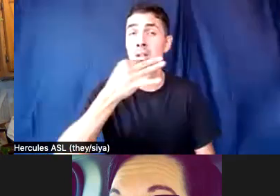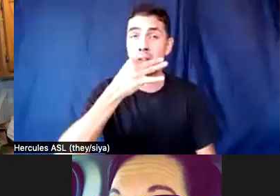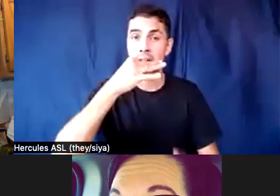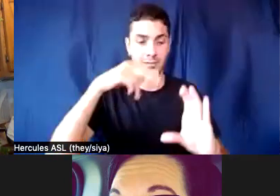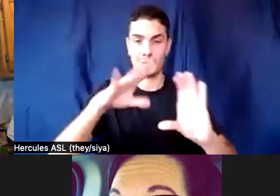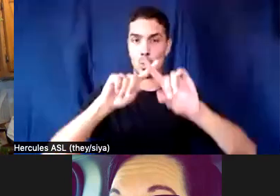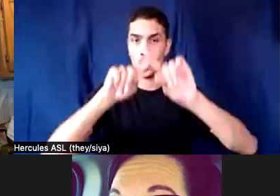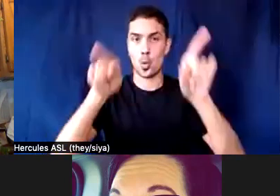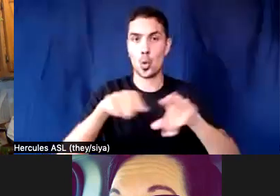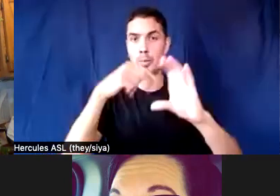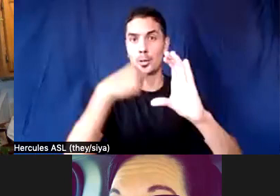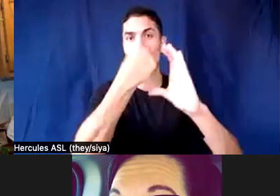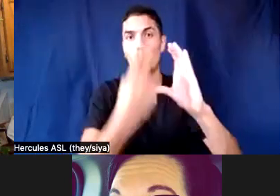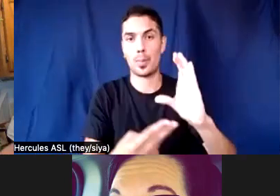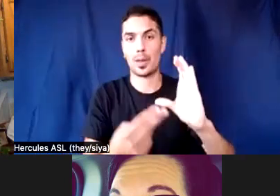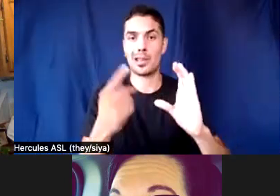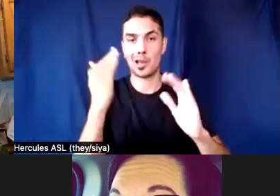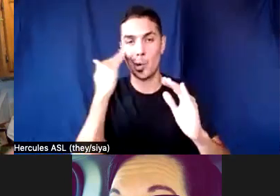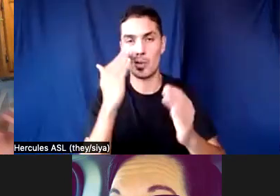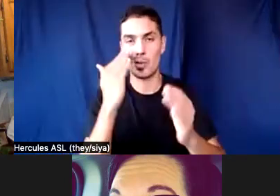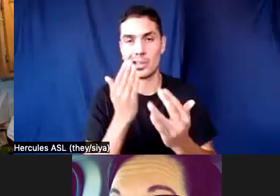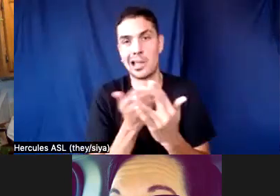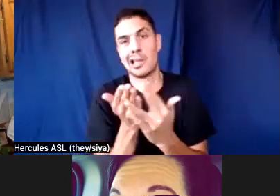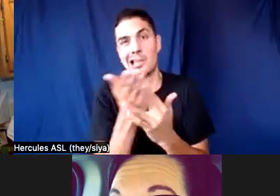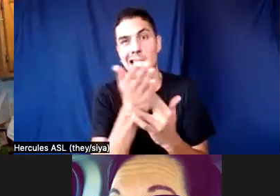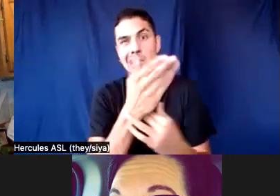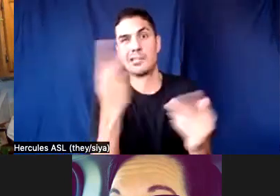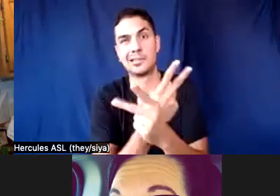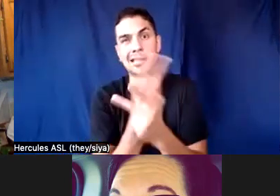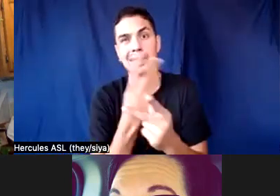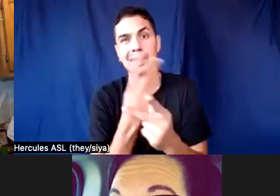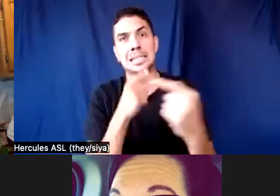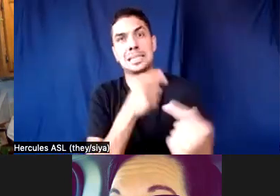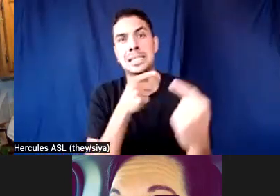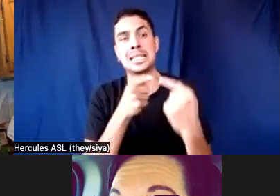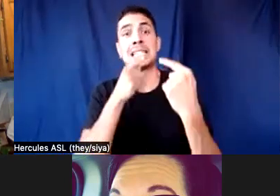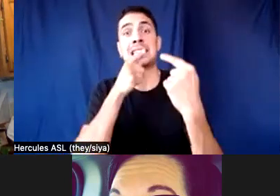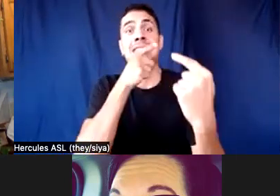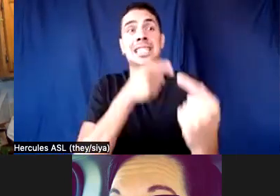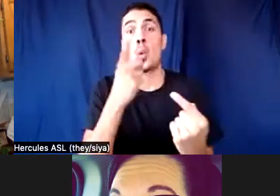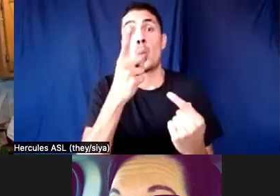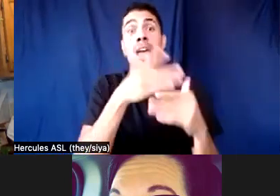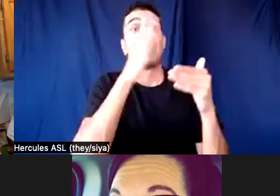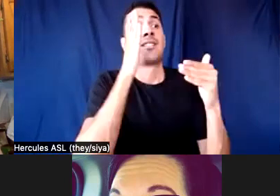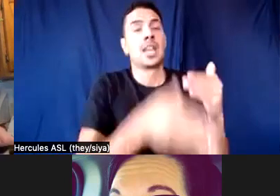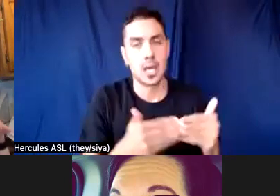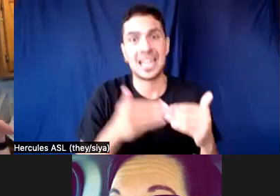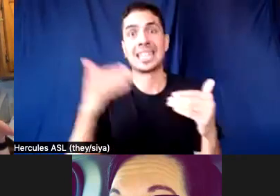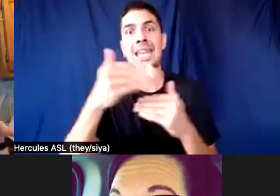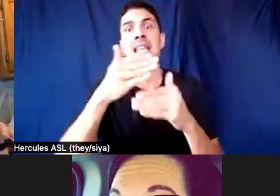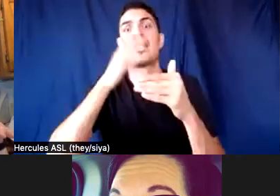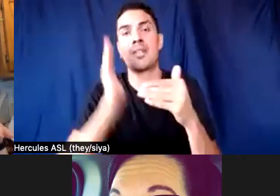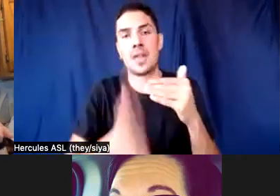right? That's not helpful as a survivor to have to hoop jump. So as advocates, if we can do some of the hoop jumping so they can get to the